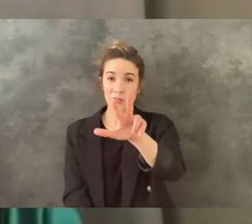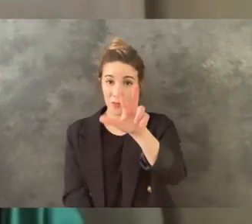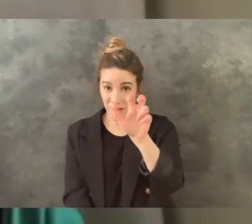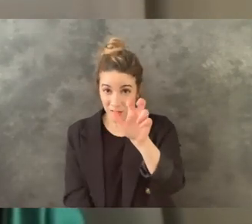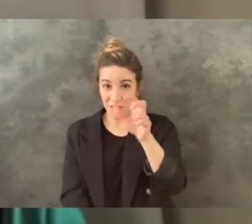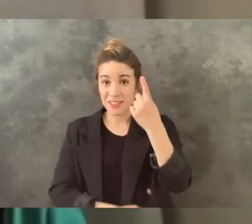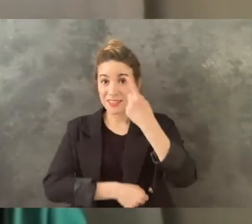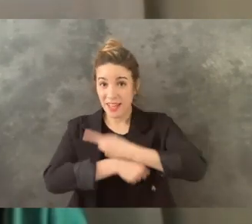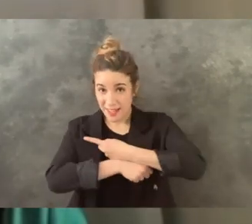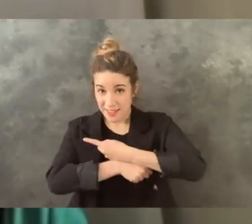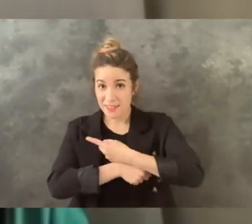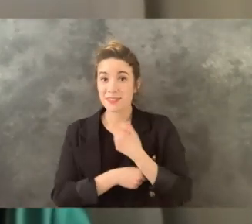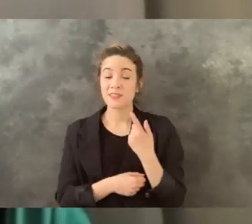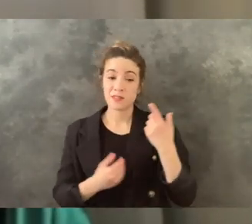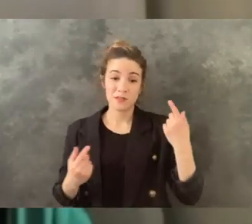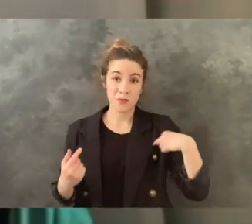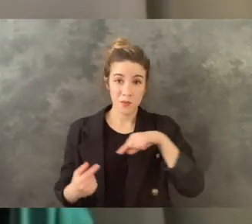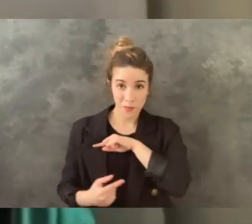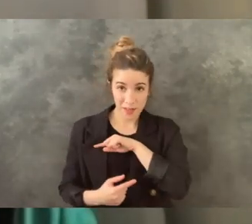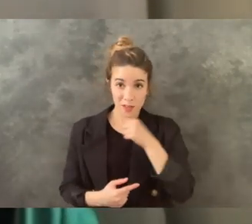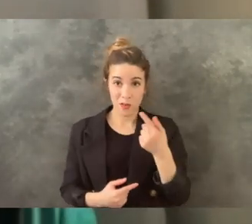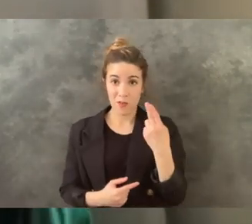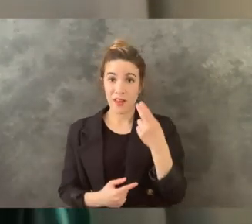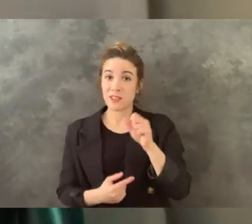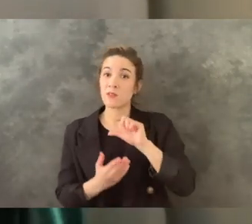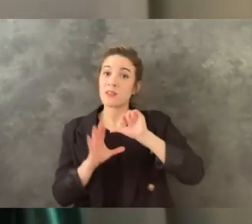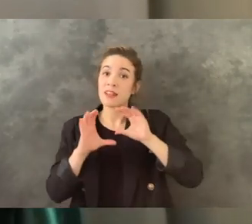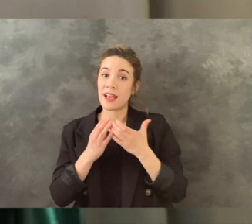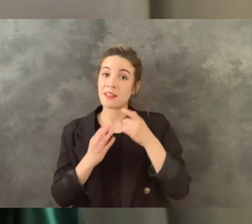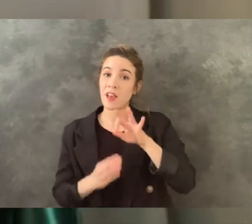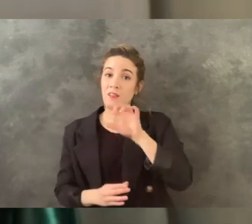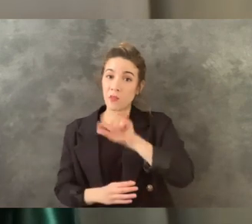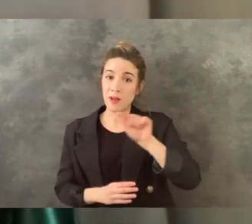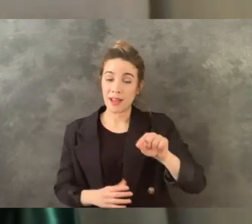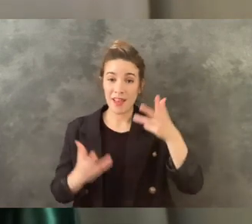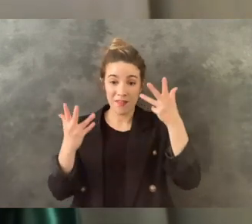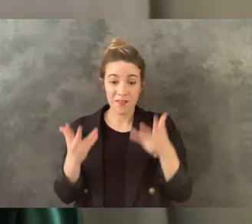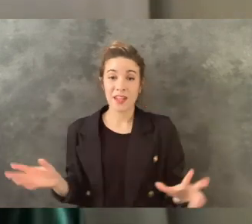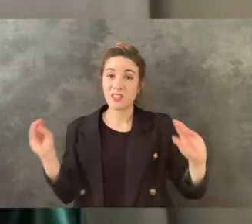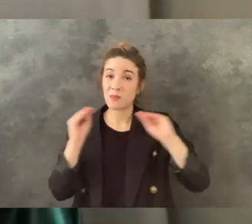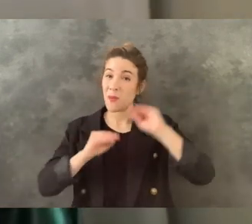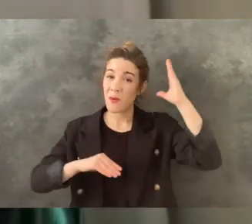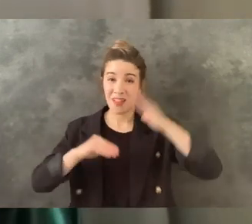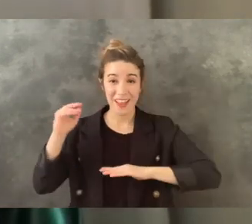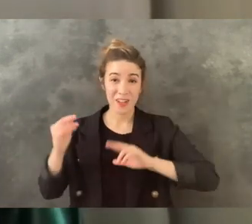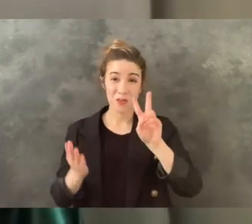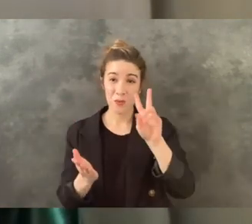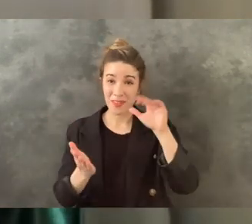2,300 days. We, the Gulf High School Class of 2020, have completed more than